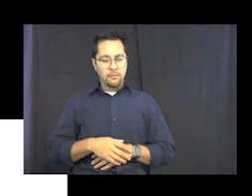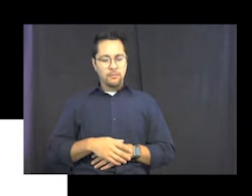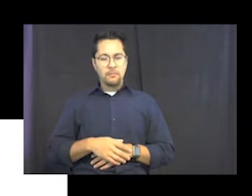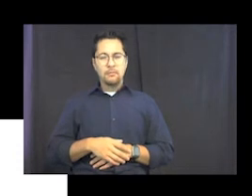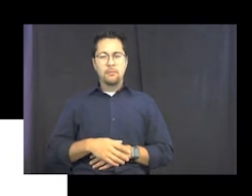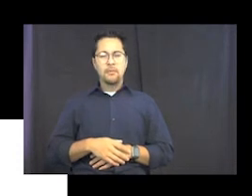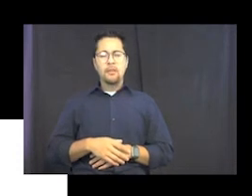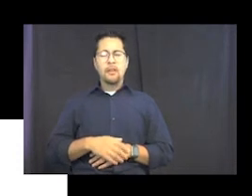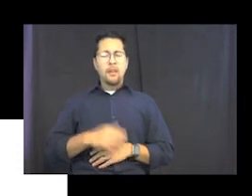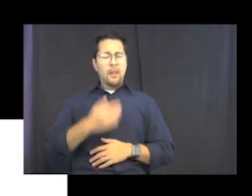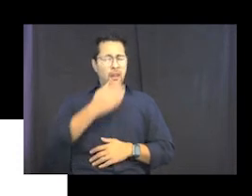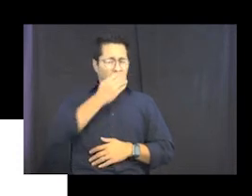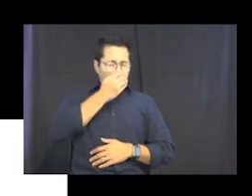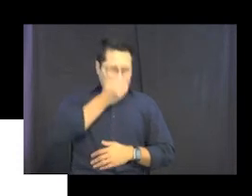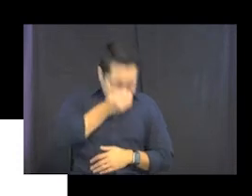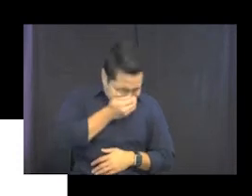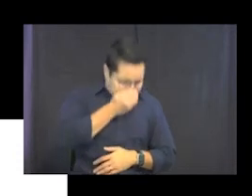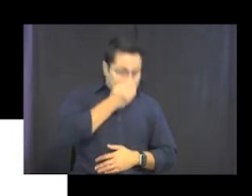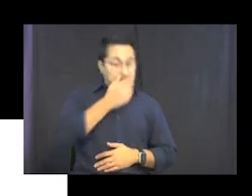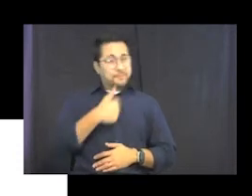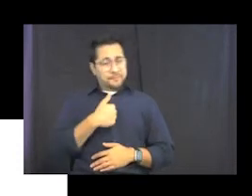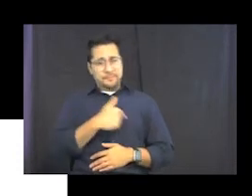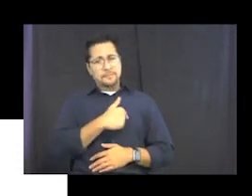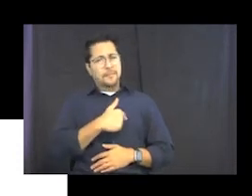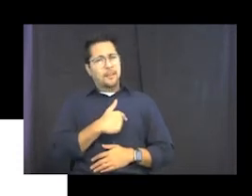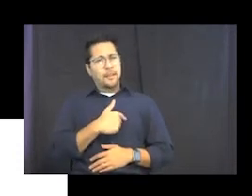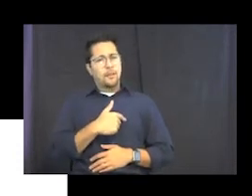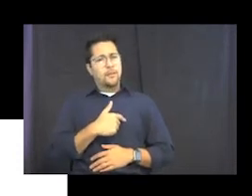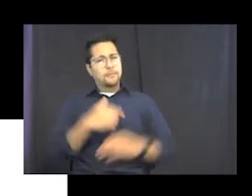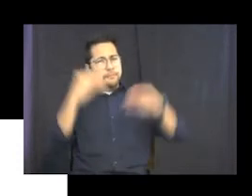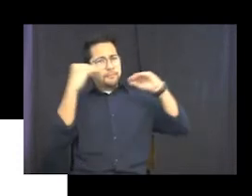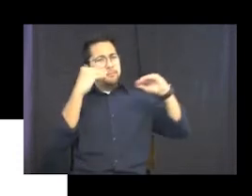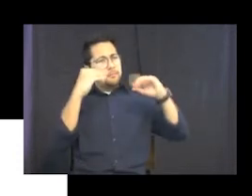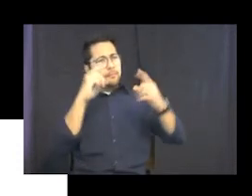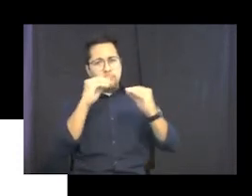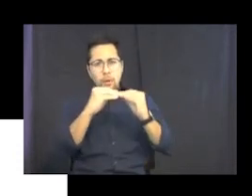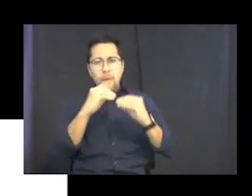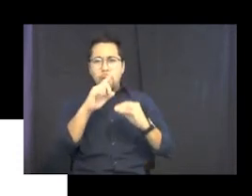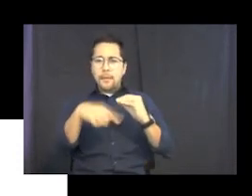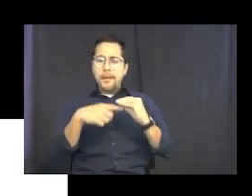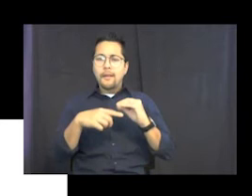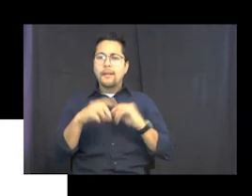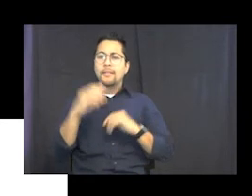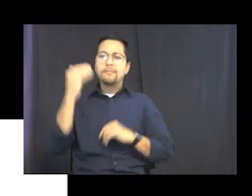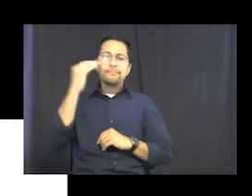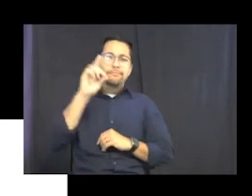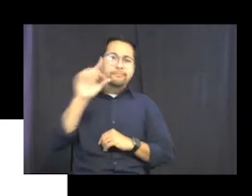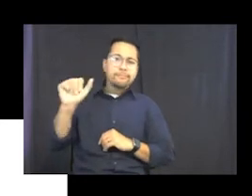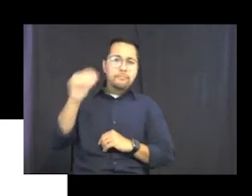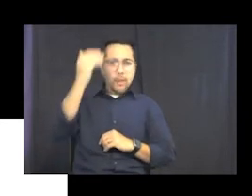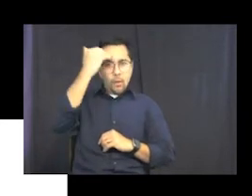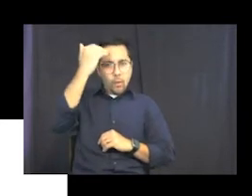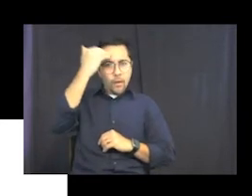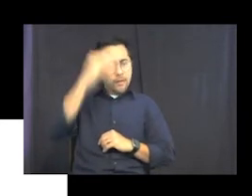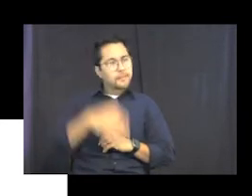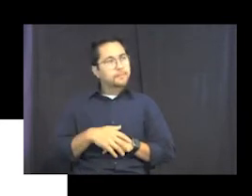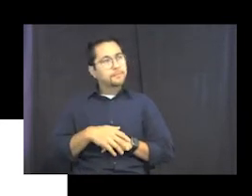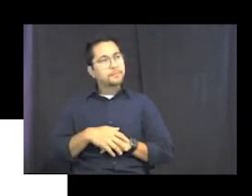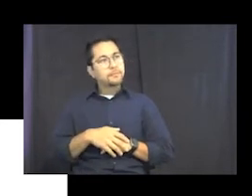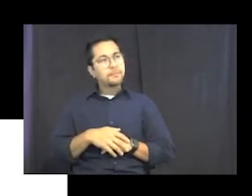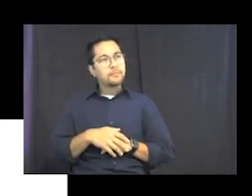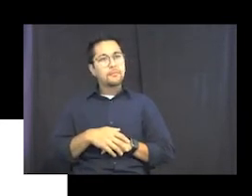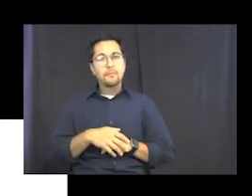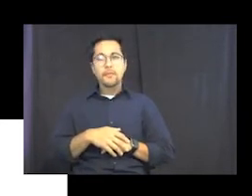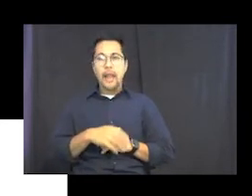teach them more about disability awareness, the abilities of people with disabilities,